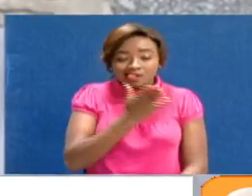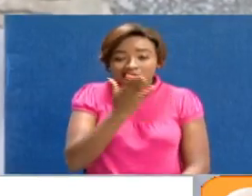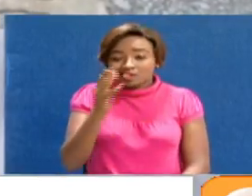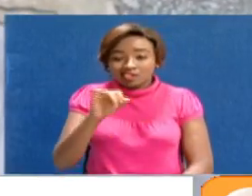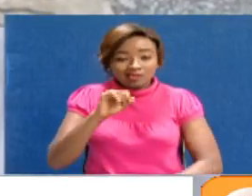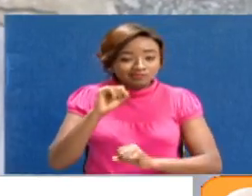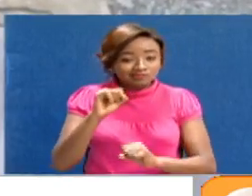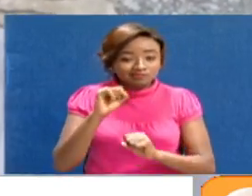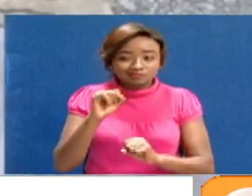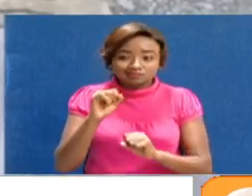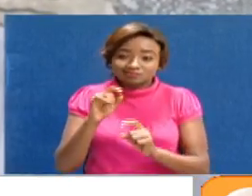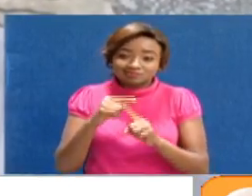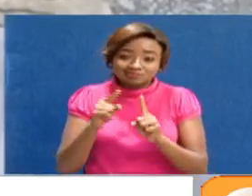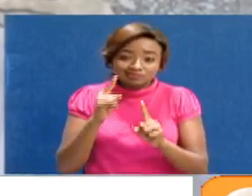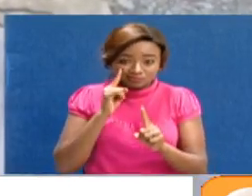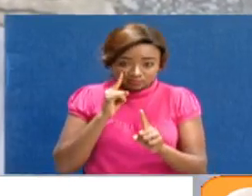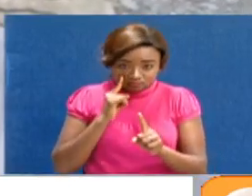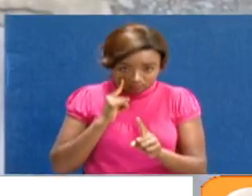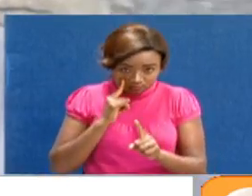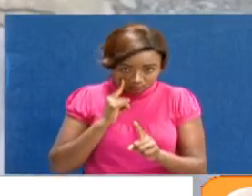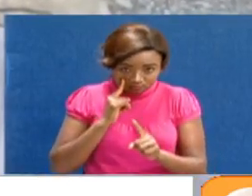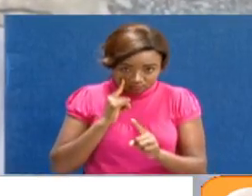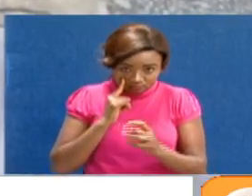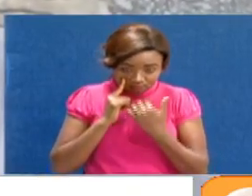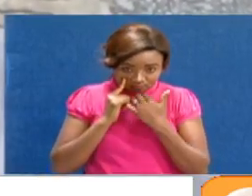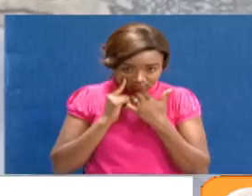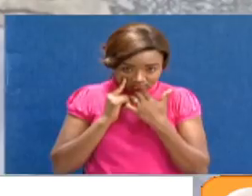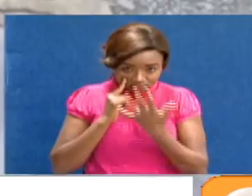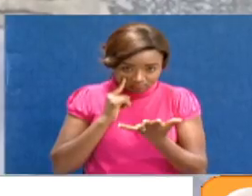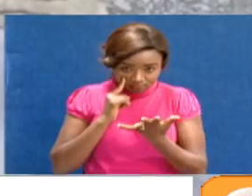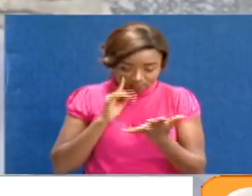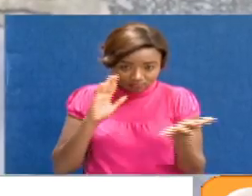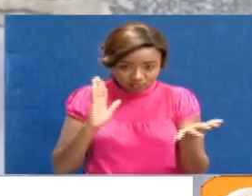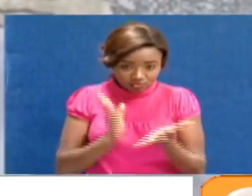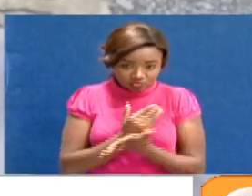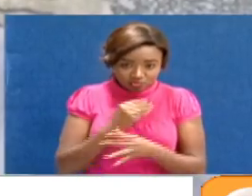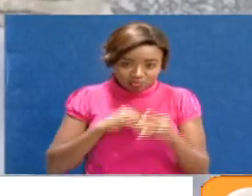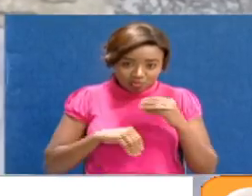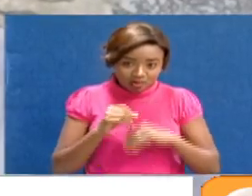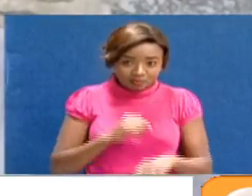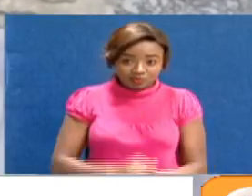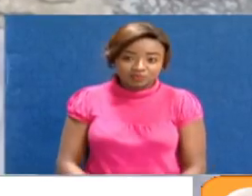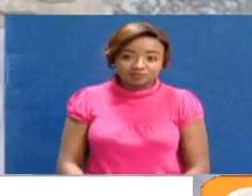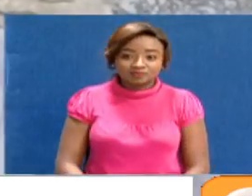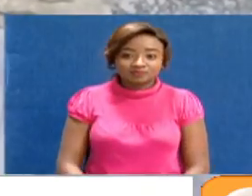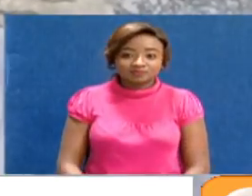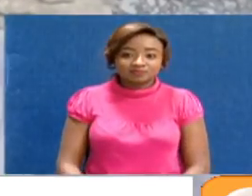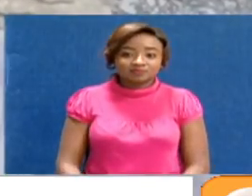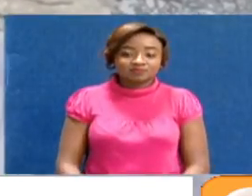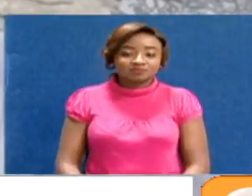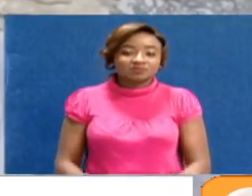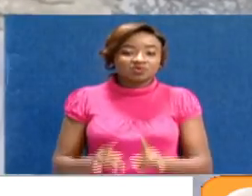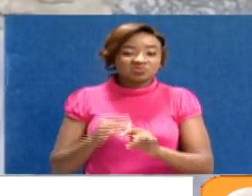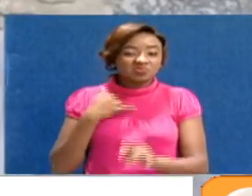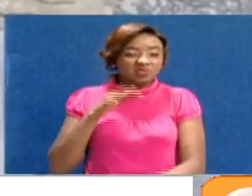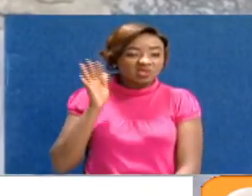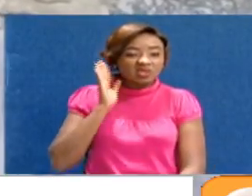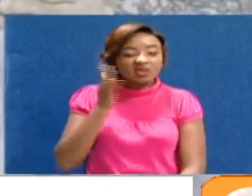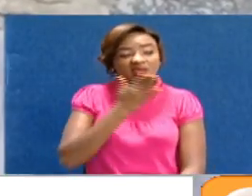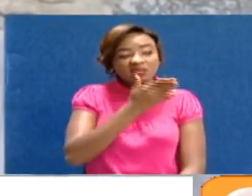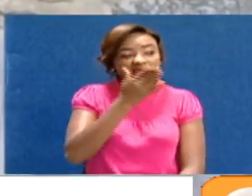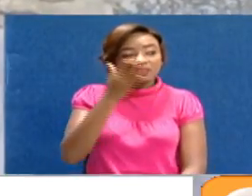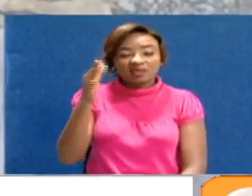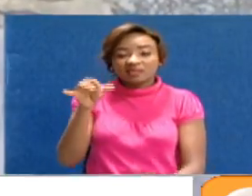government, but we haven't seen much action being taken to deal with this vice once and for all. We still hear of